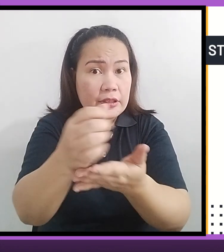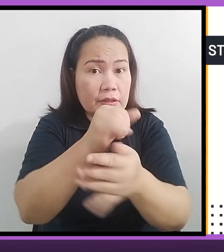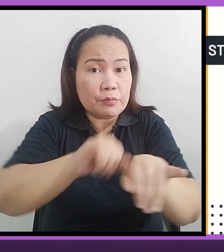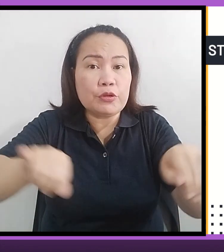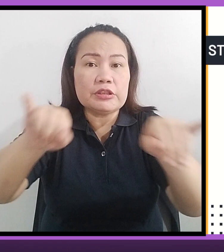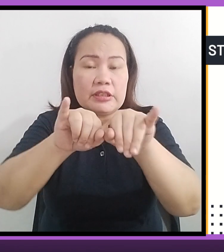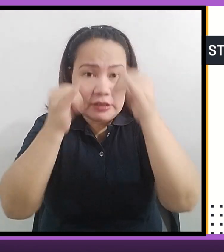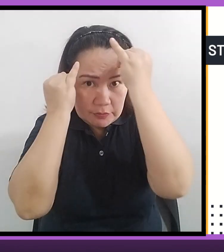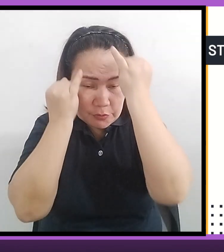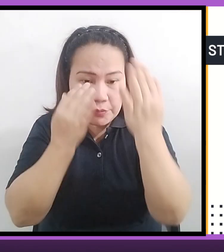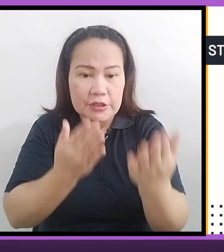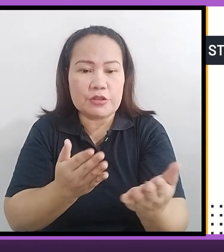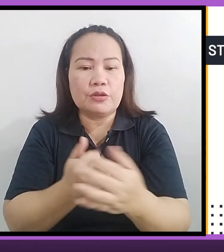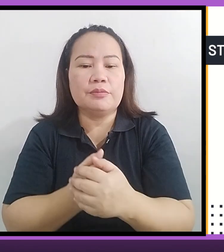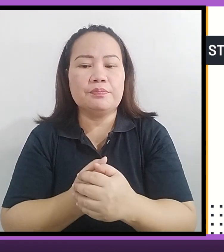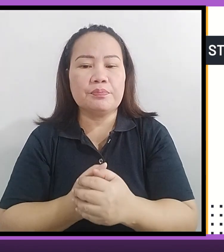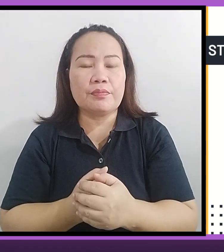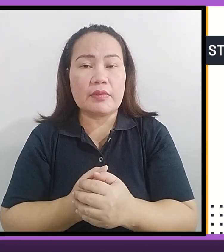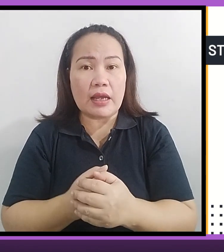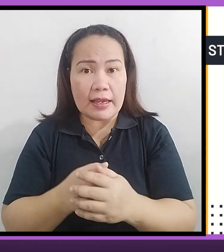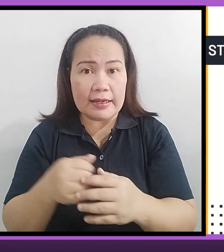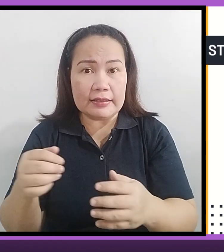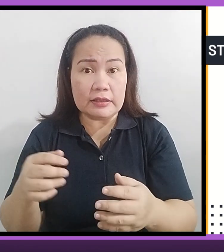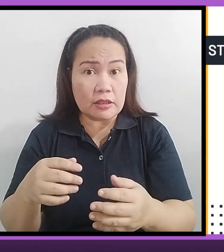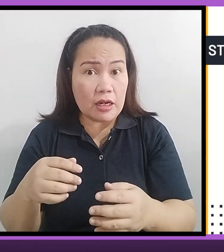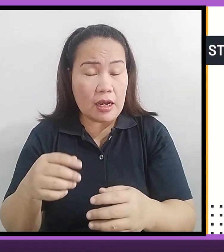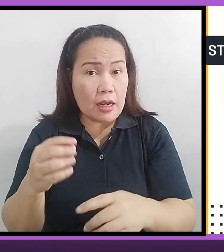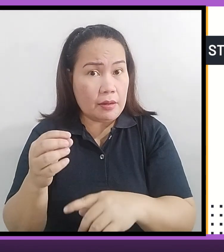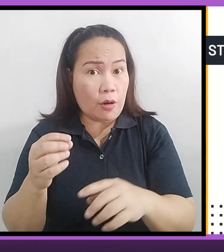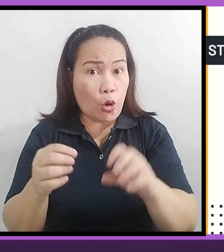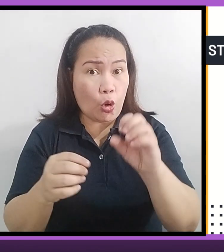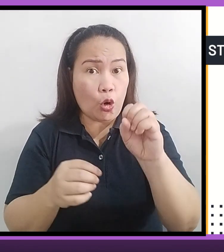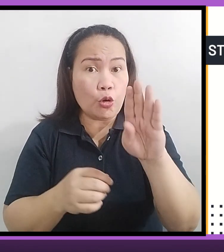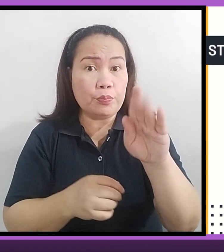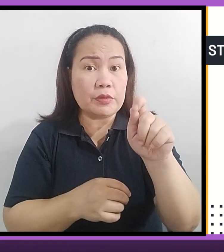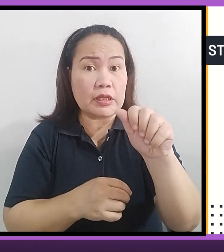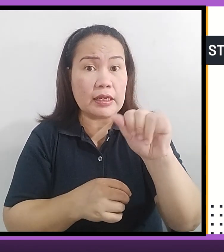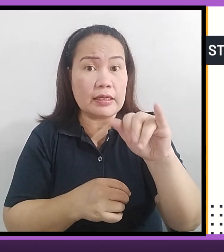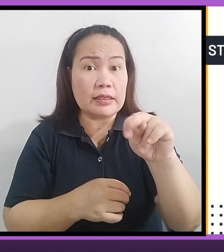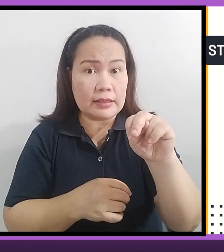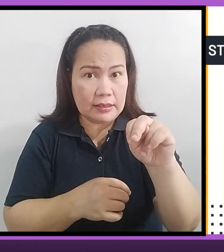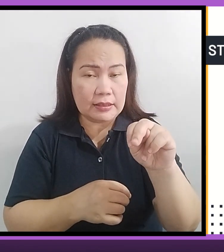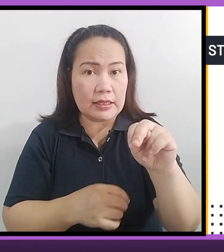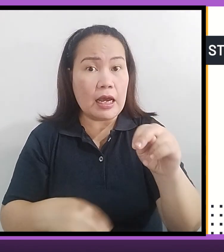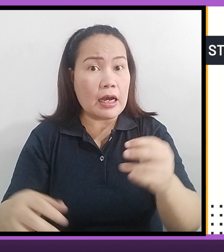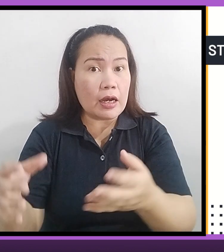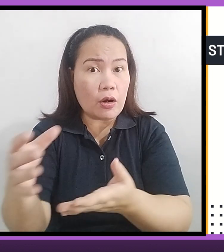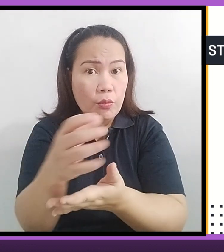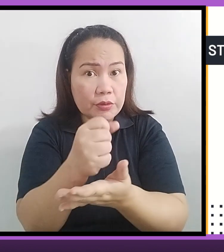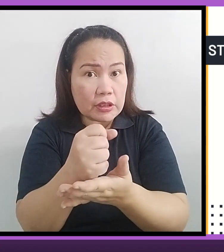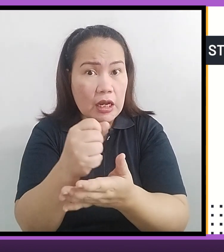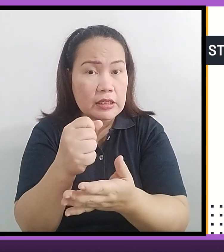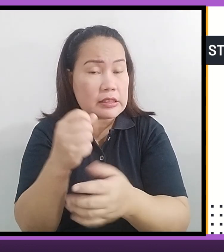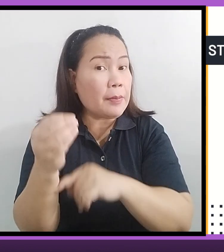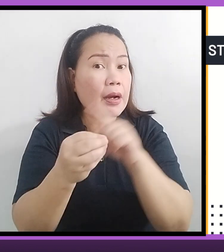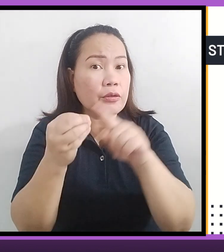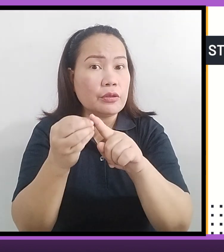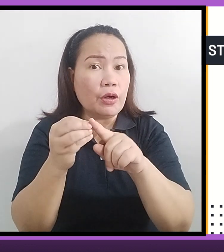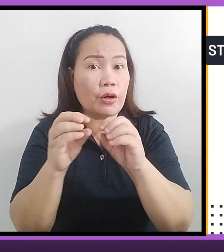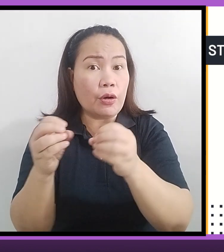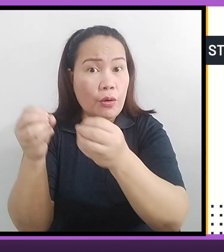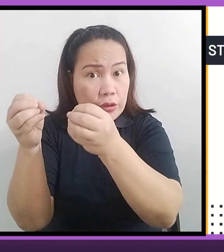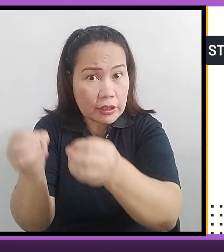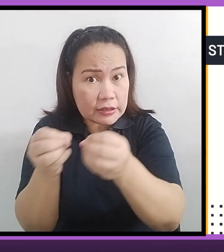from the population. And when we say obtaining data, that is about organization